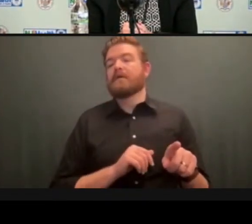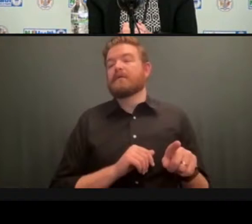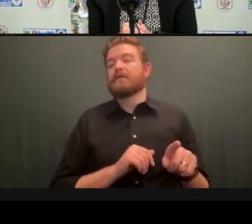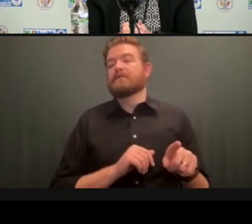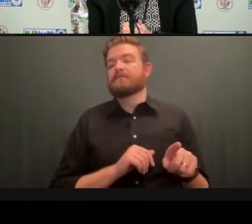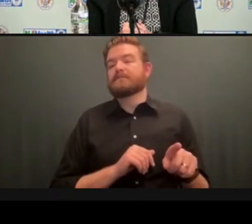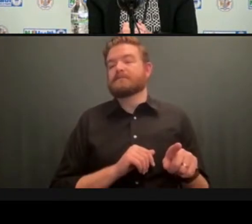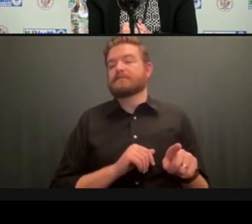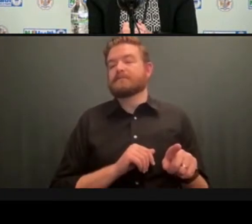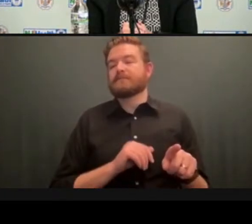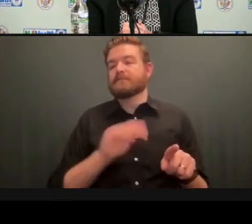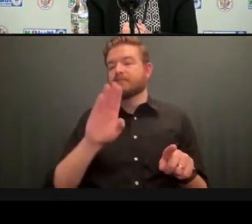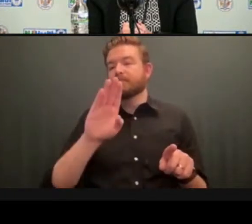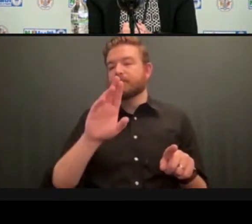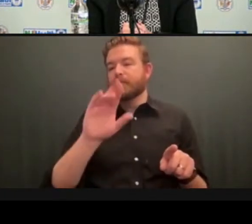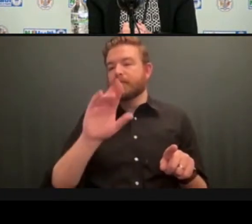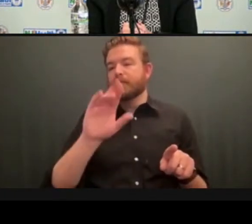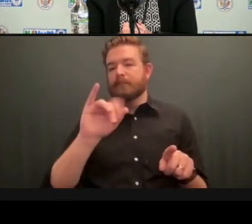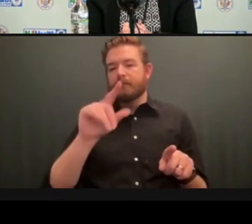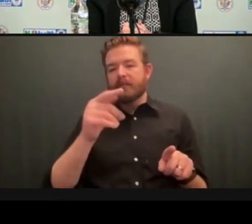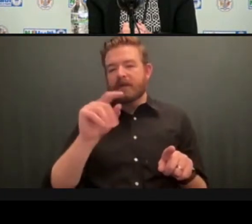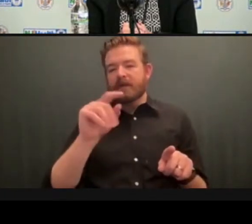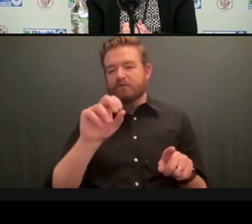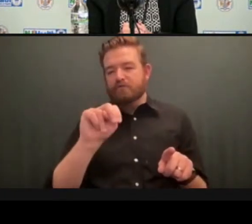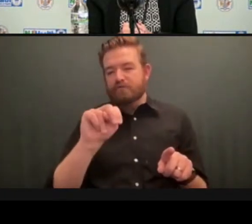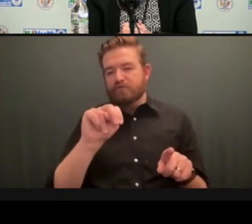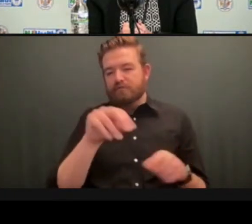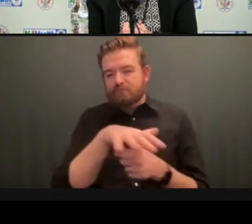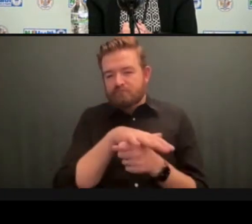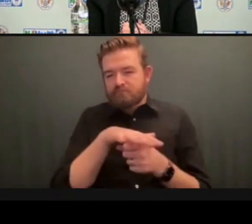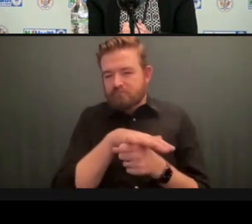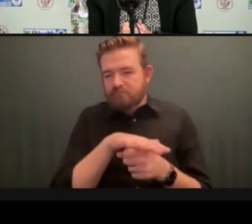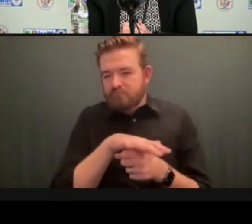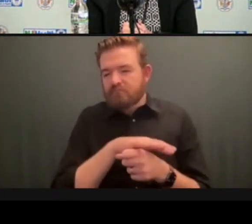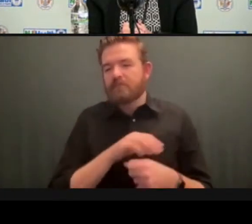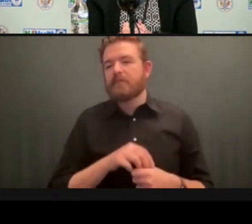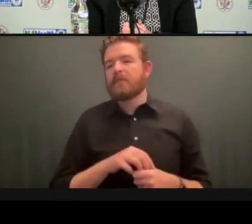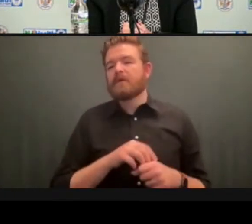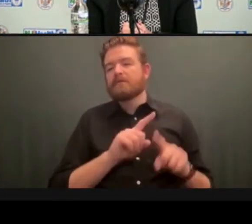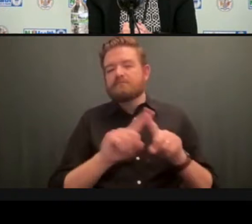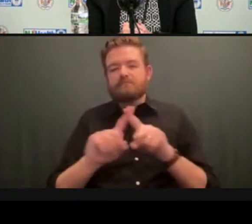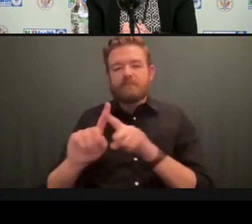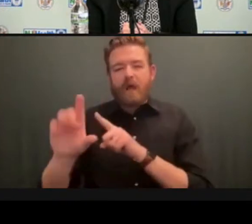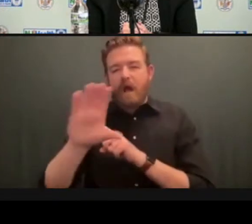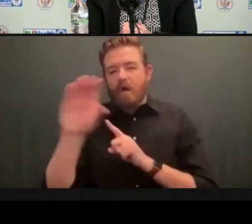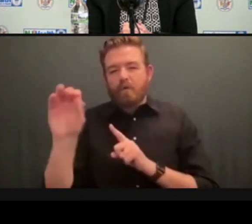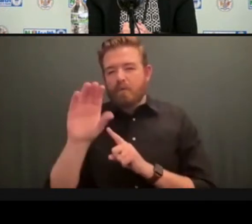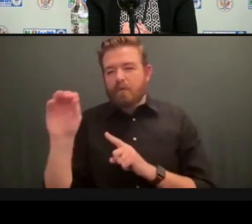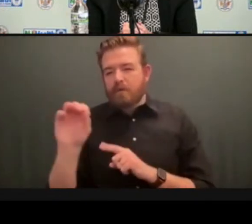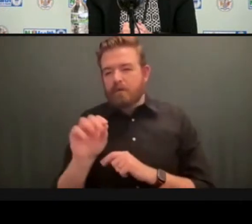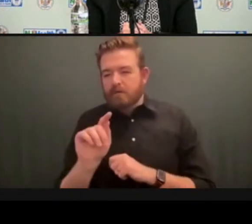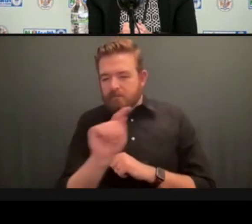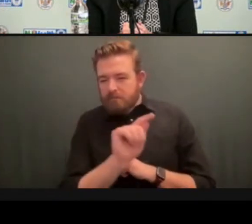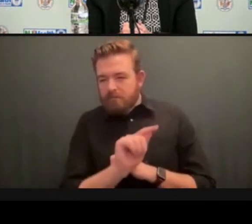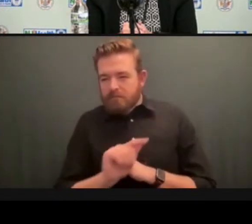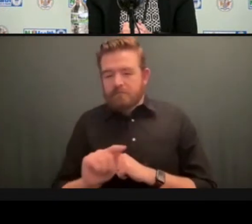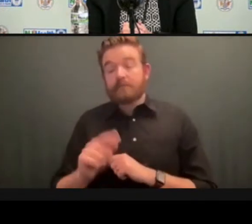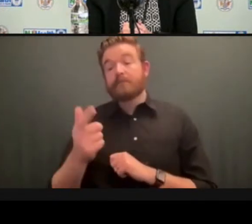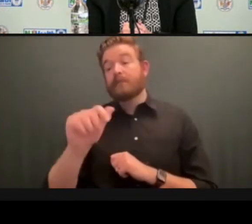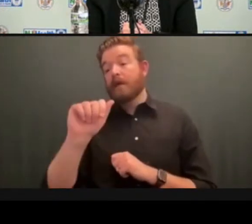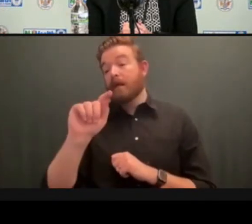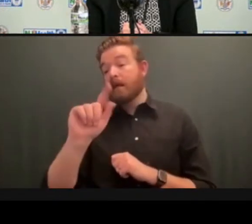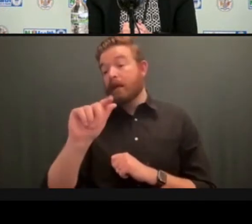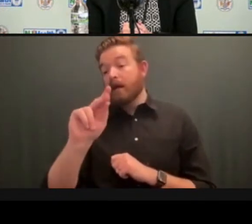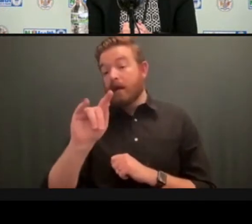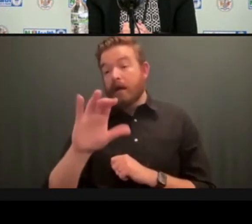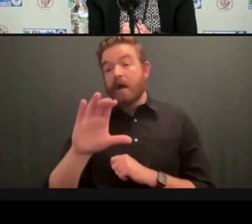Ocean County, Denny Levinson, County Exec in Atlantic County, among others. This is a little bit, I'm